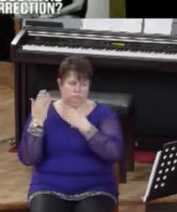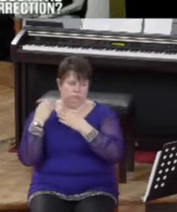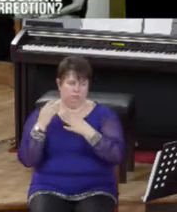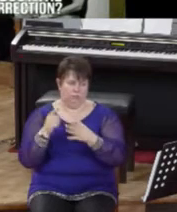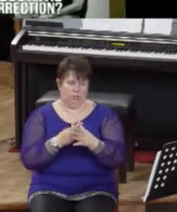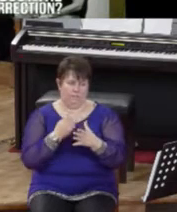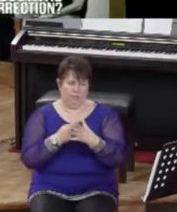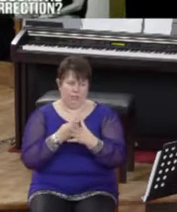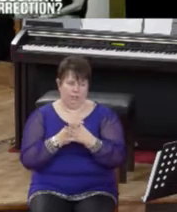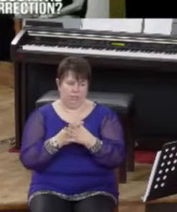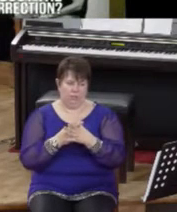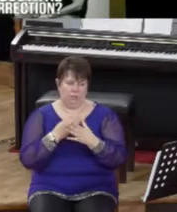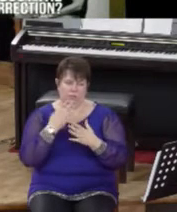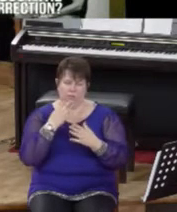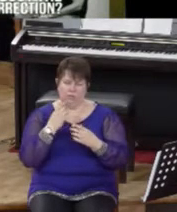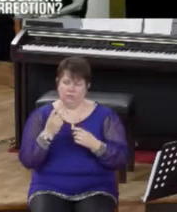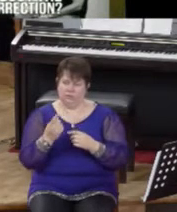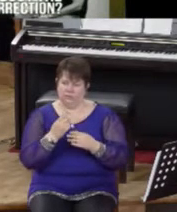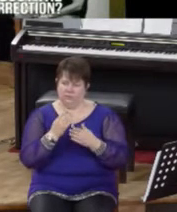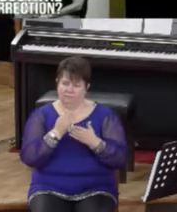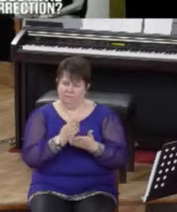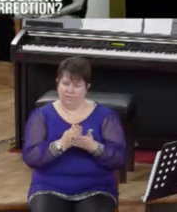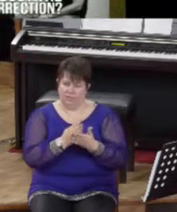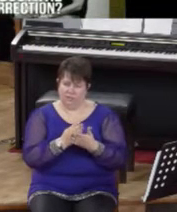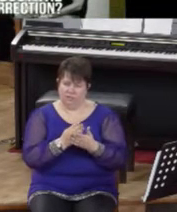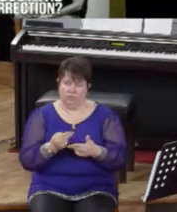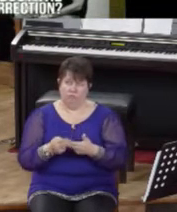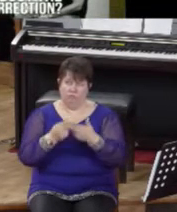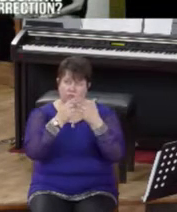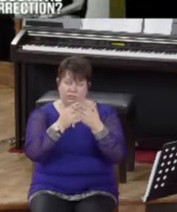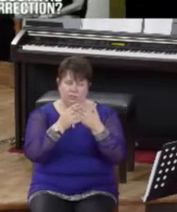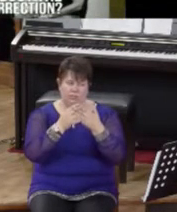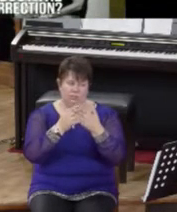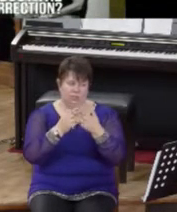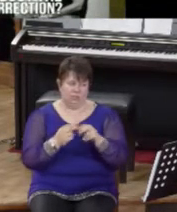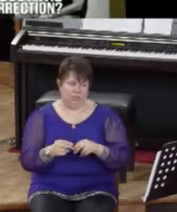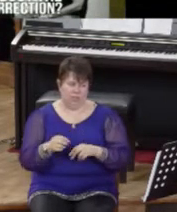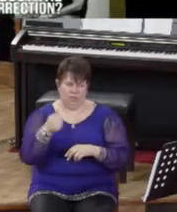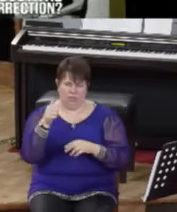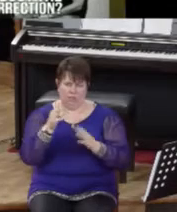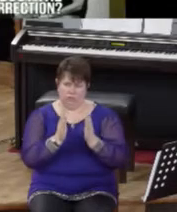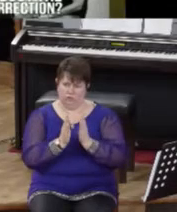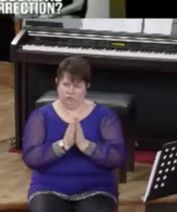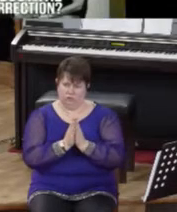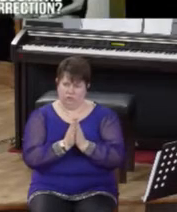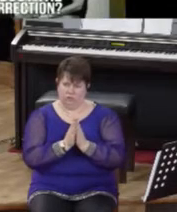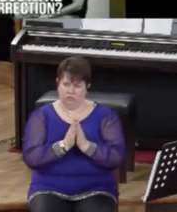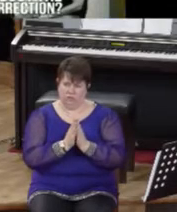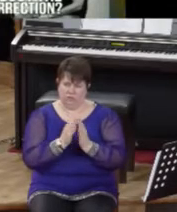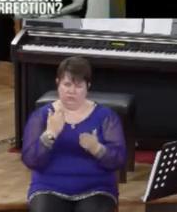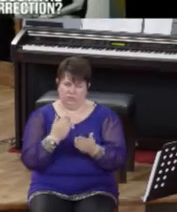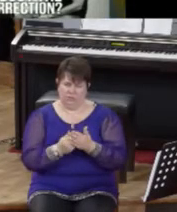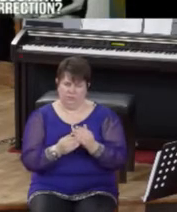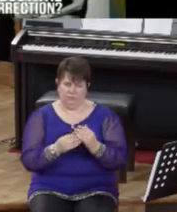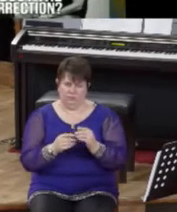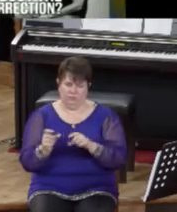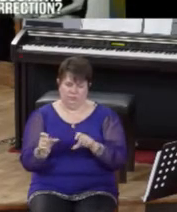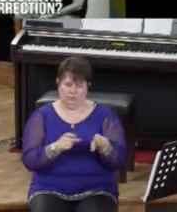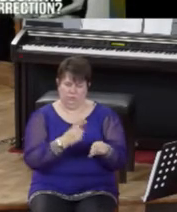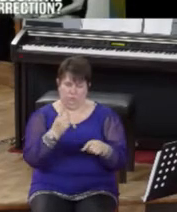it comes to faith in the resurrection of Jesus, the early church would not have lasted 1 week without